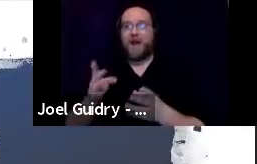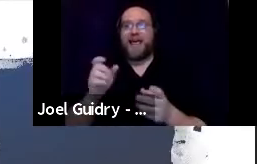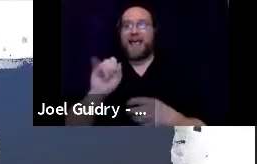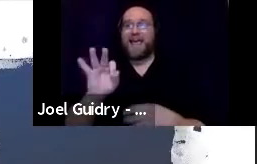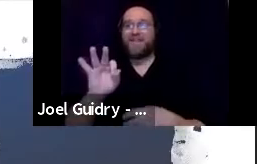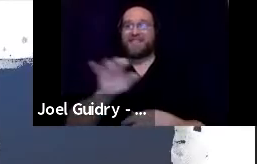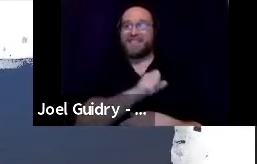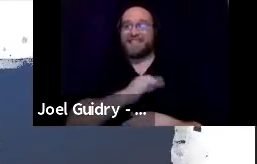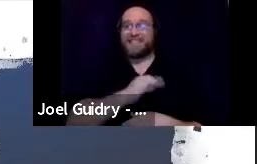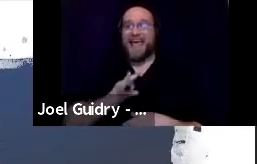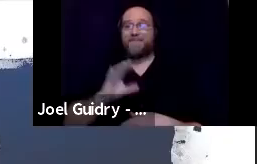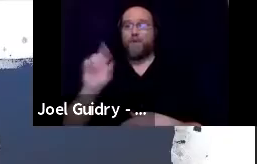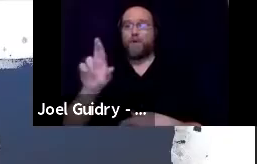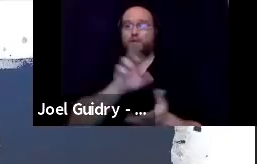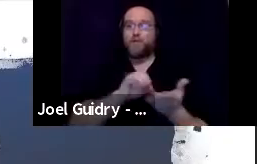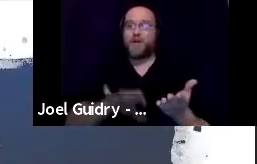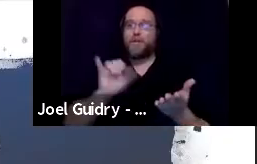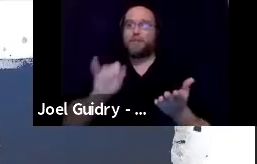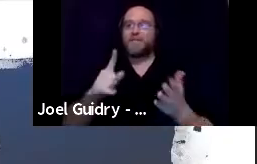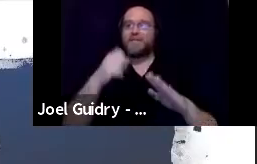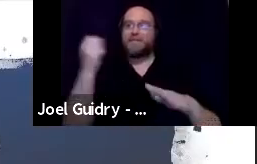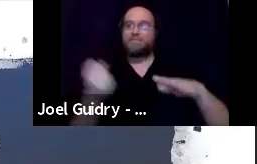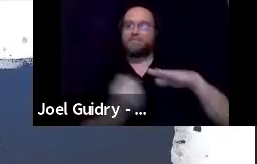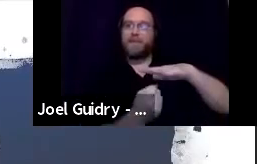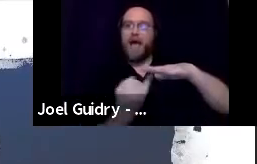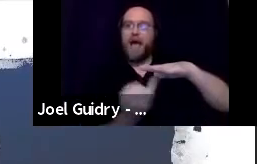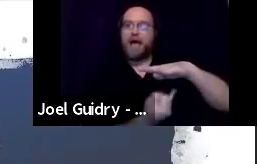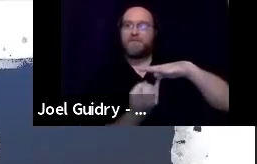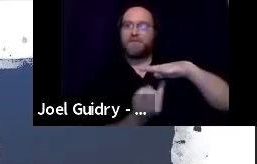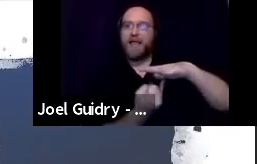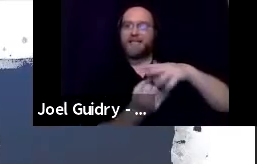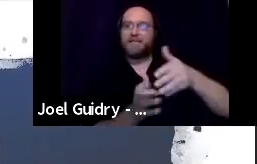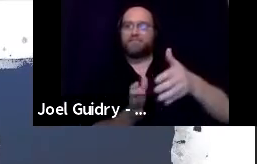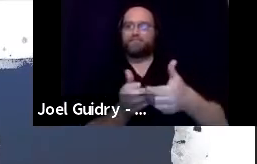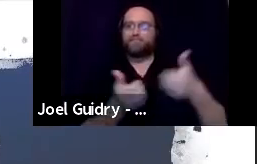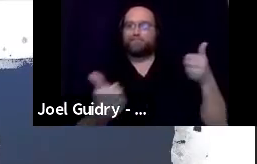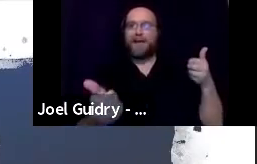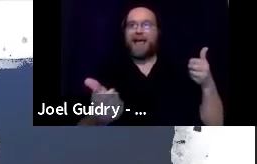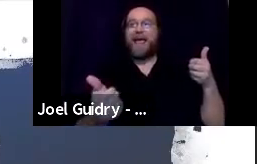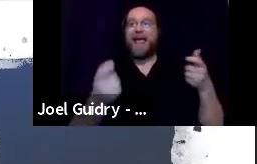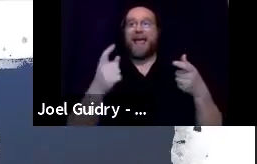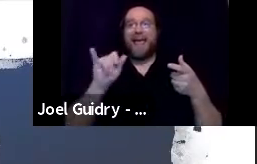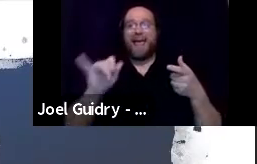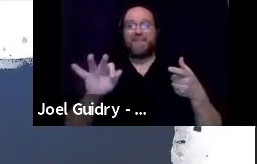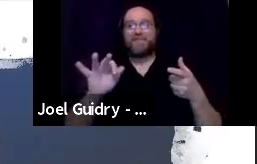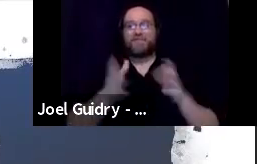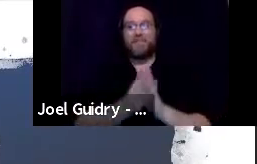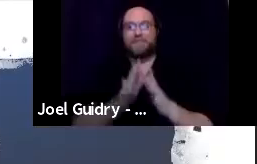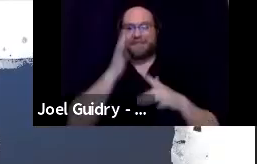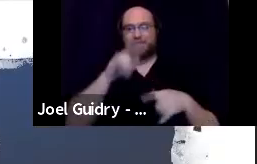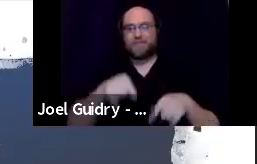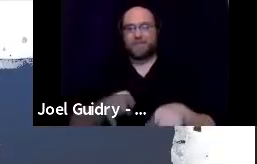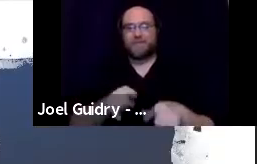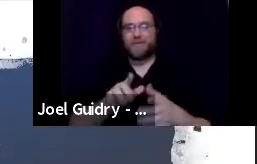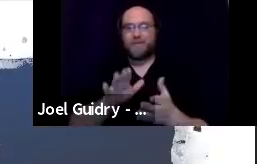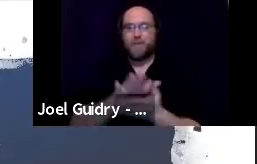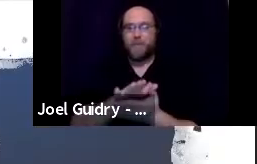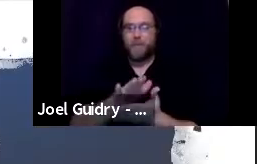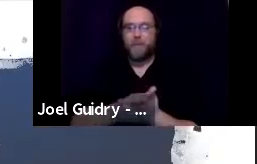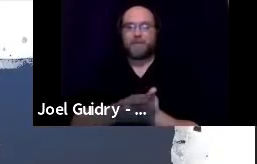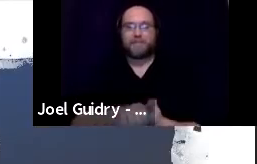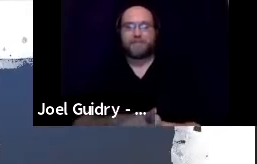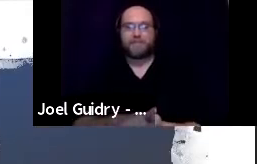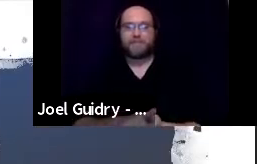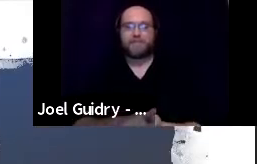at school. They must provide training on the best ways to prevent the transmission of COVID-19.